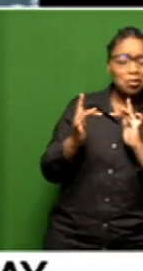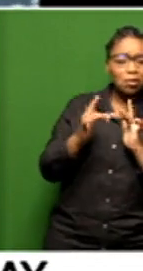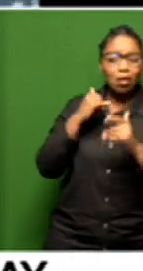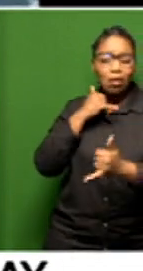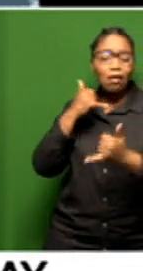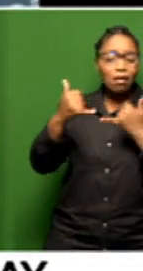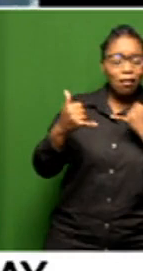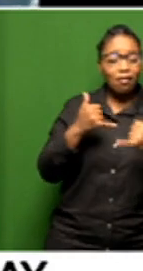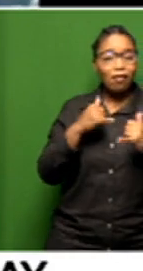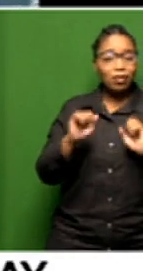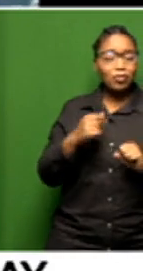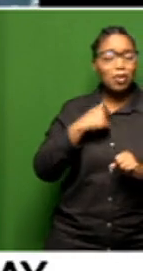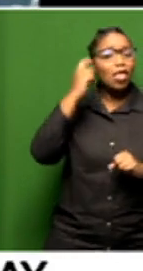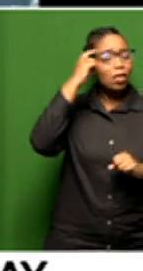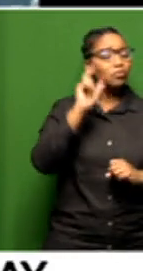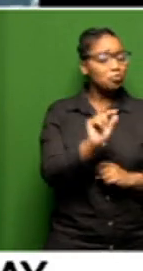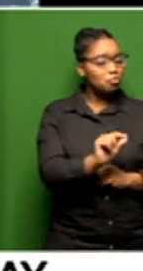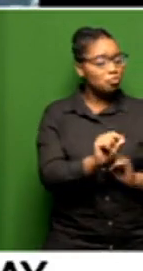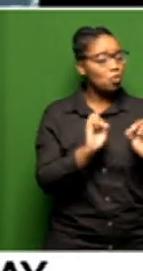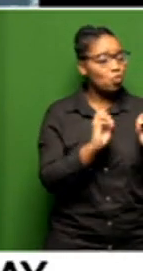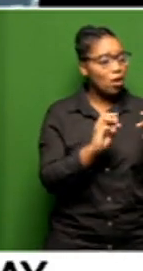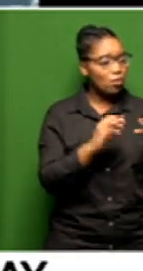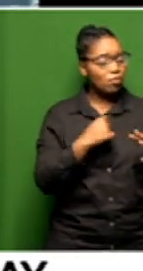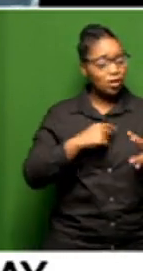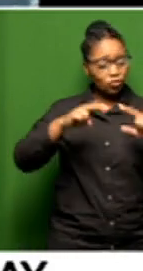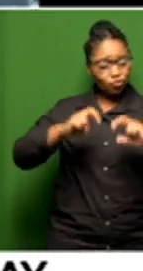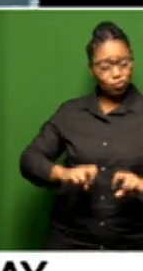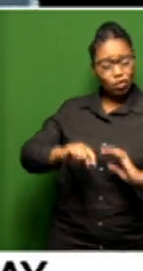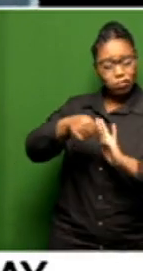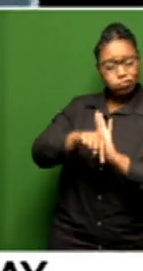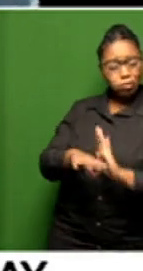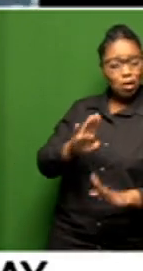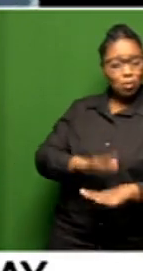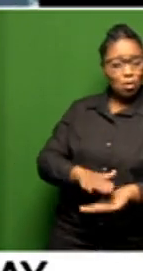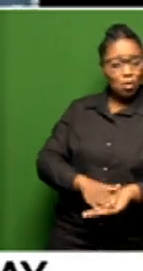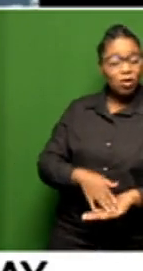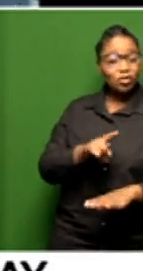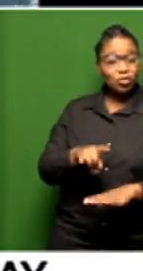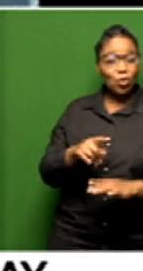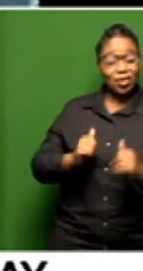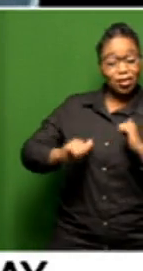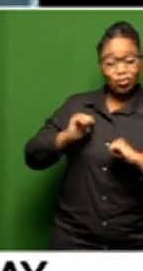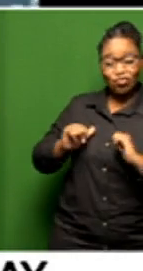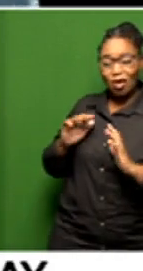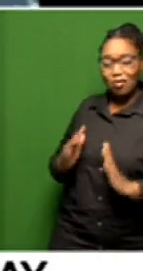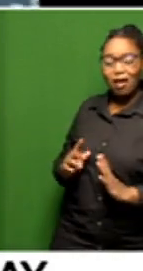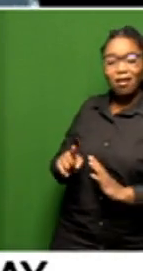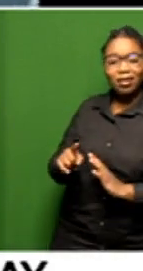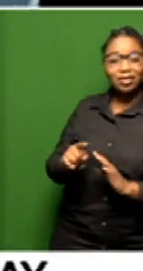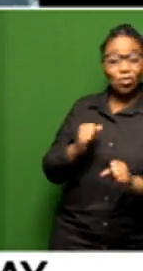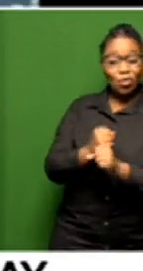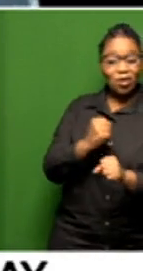often. So I thought, wow, I tried to research further. So the play is a work of 10